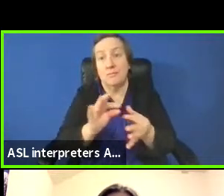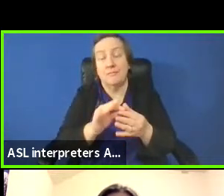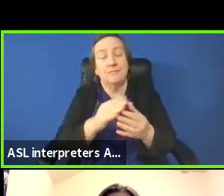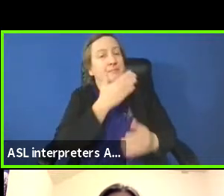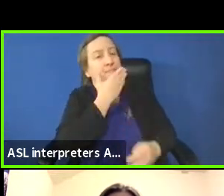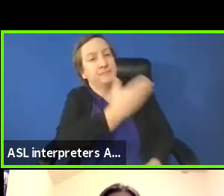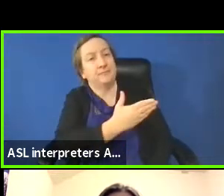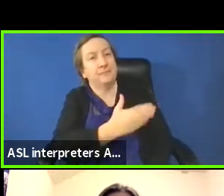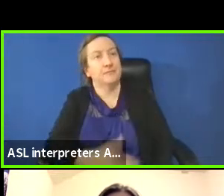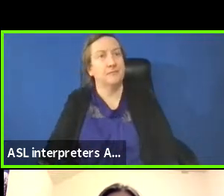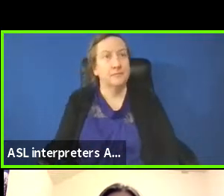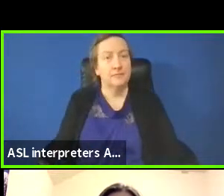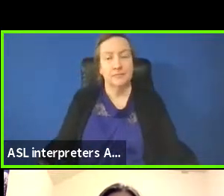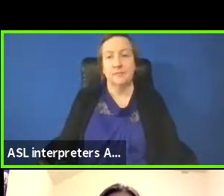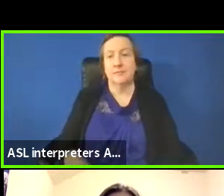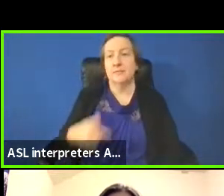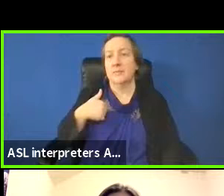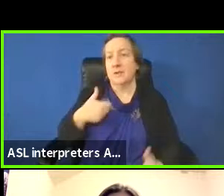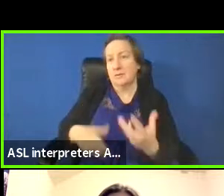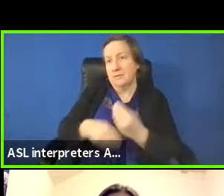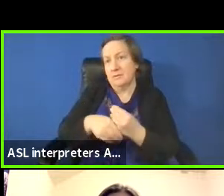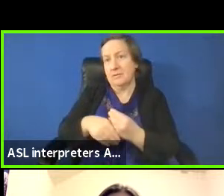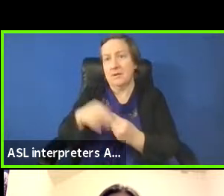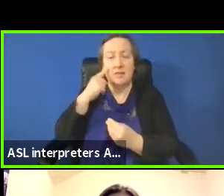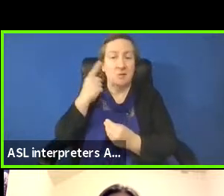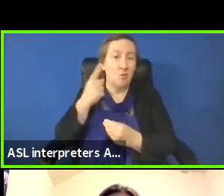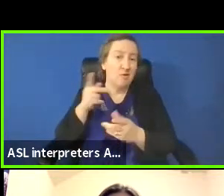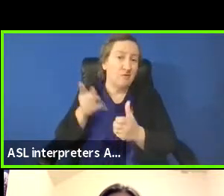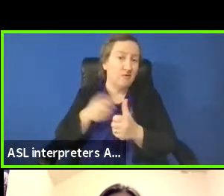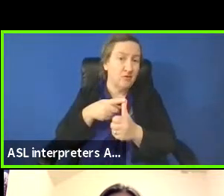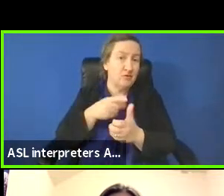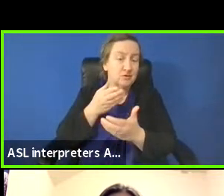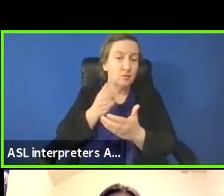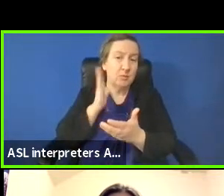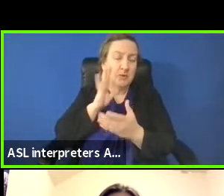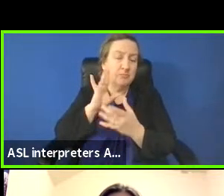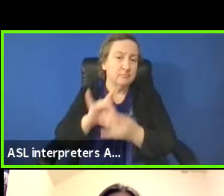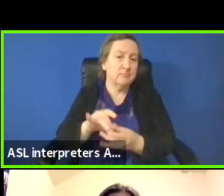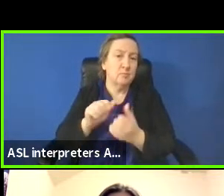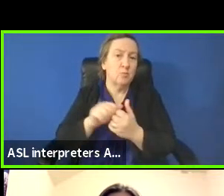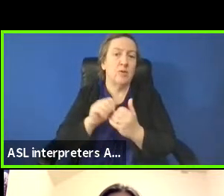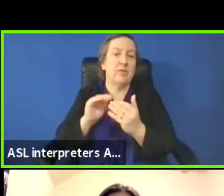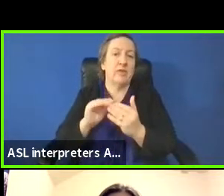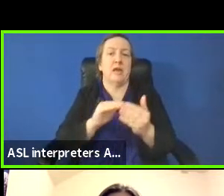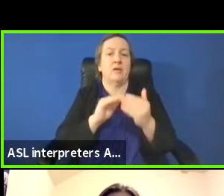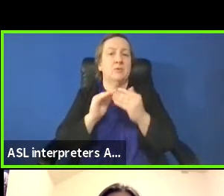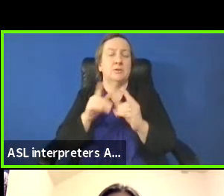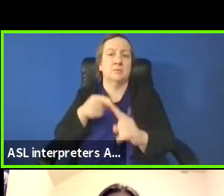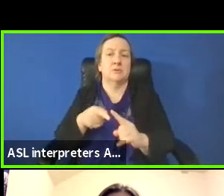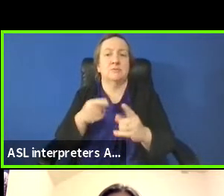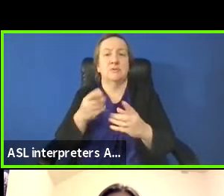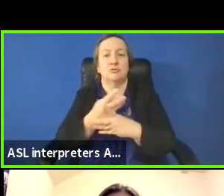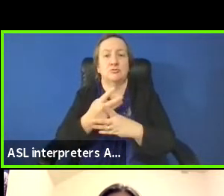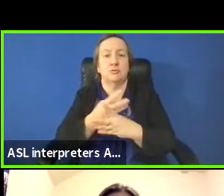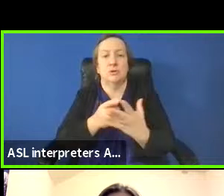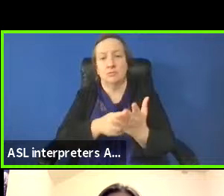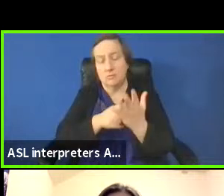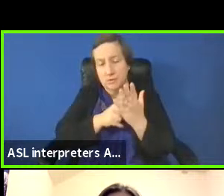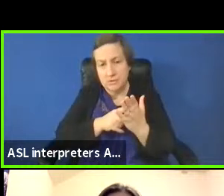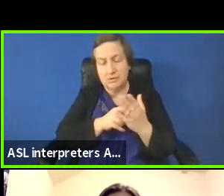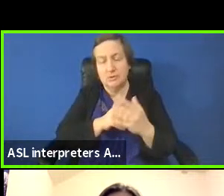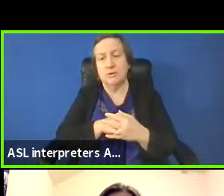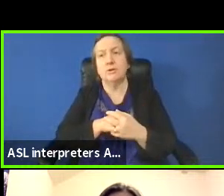you. And I would just add, I think one of the first products will be relative to the equity specific screening criteria